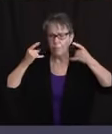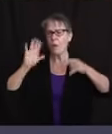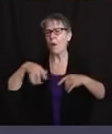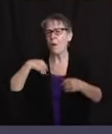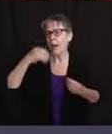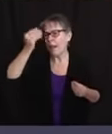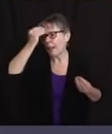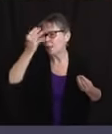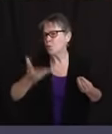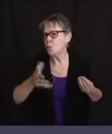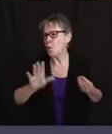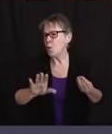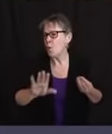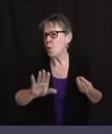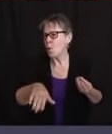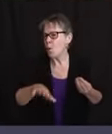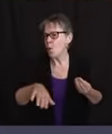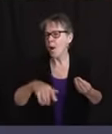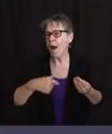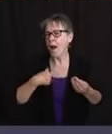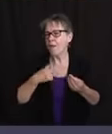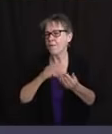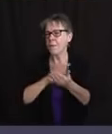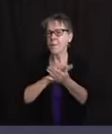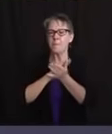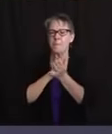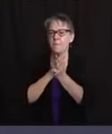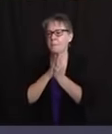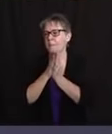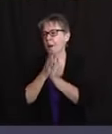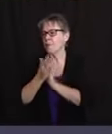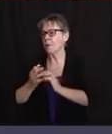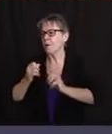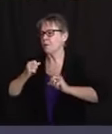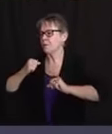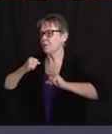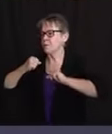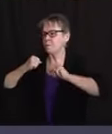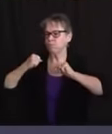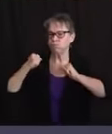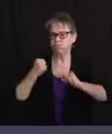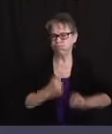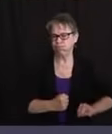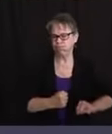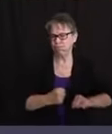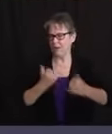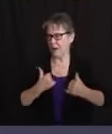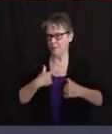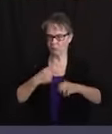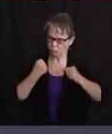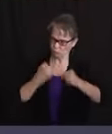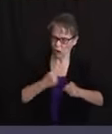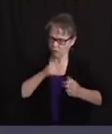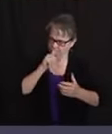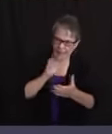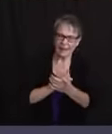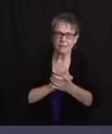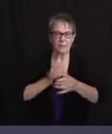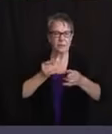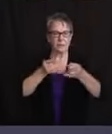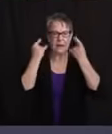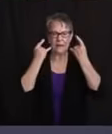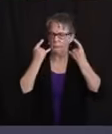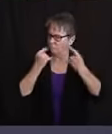have become a rabid believer in face coverings as a game changer. We